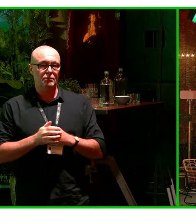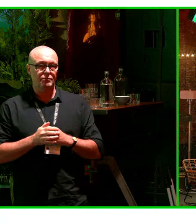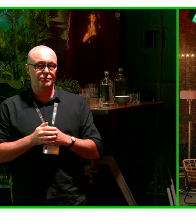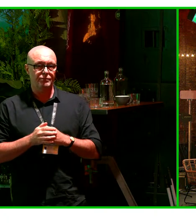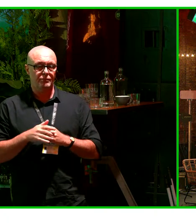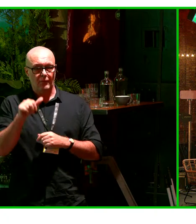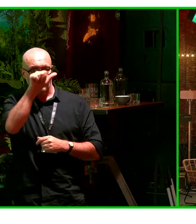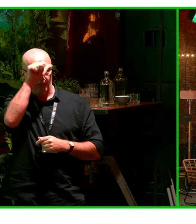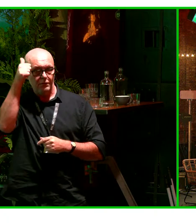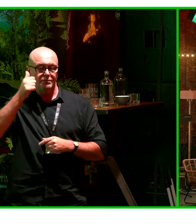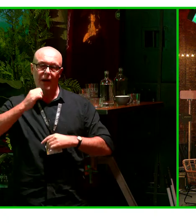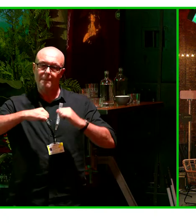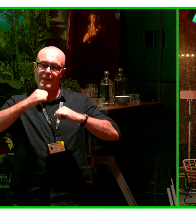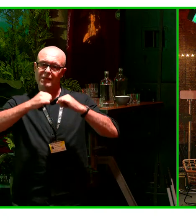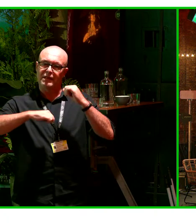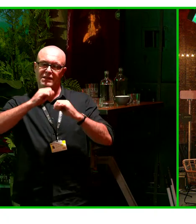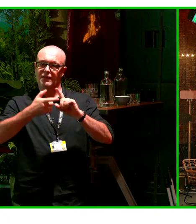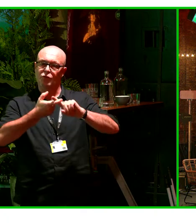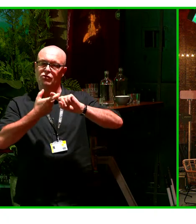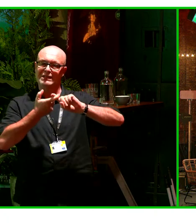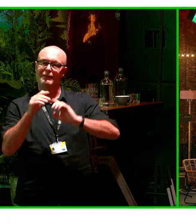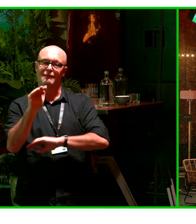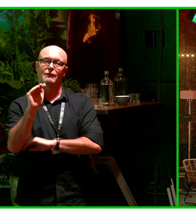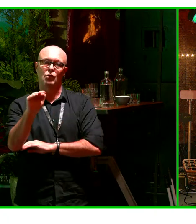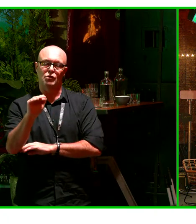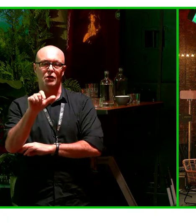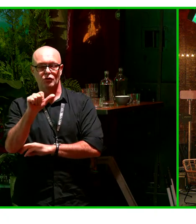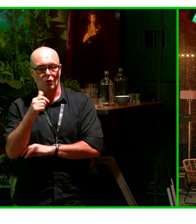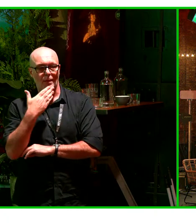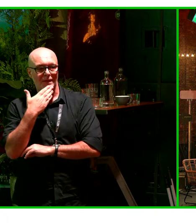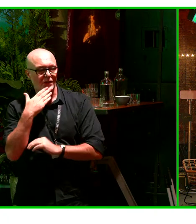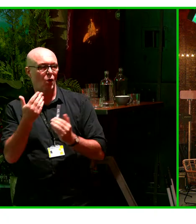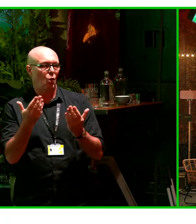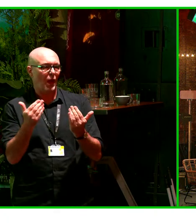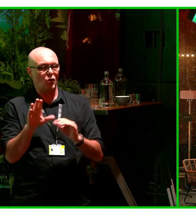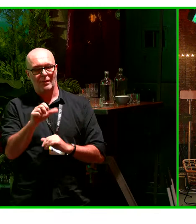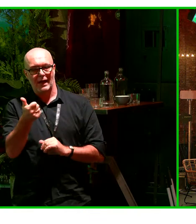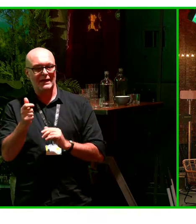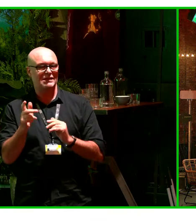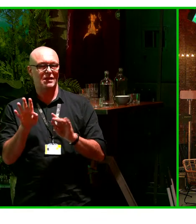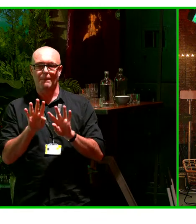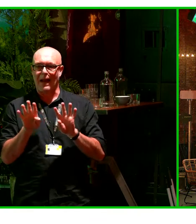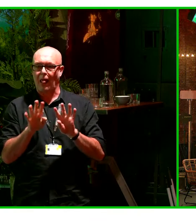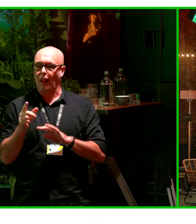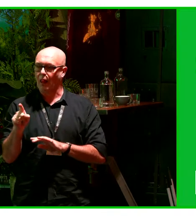on smart buildings for a resilient future. So I'd like to welcome our next panel onto the stage. Off you go.